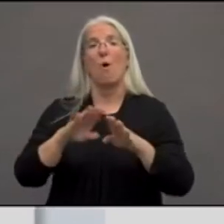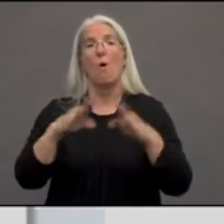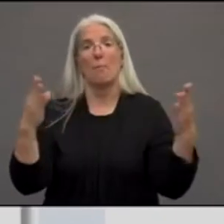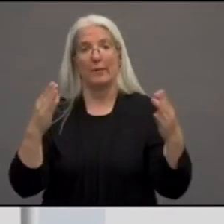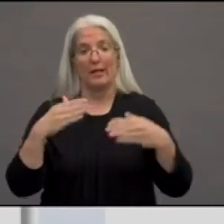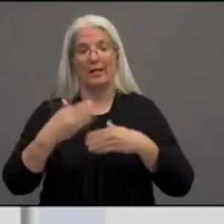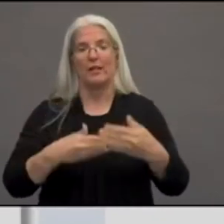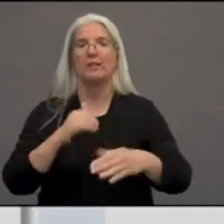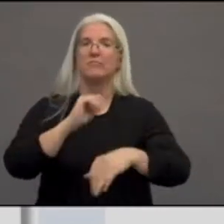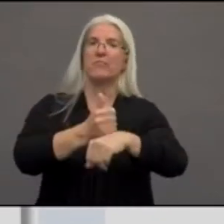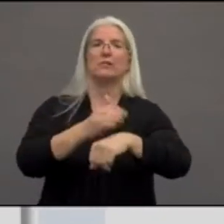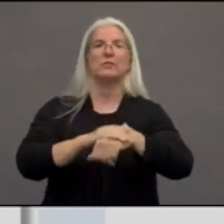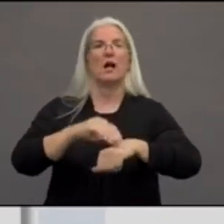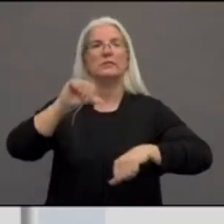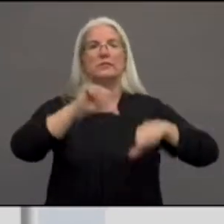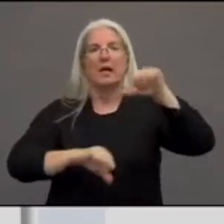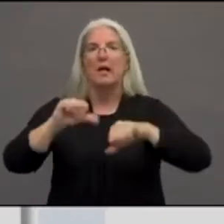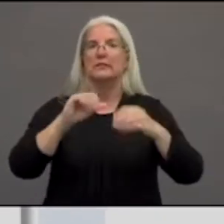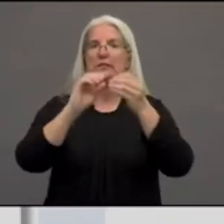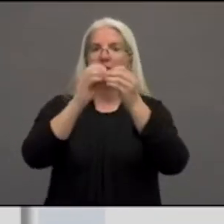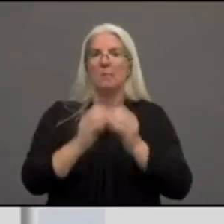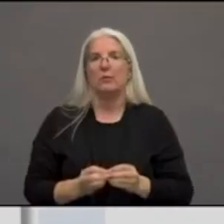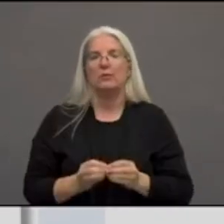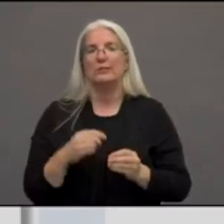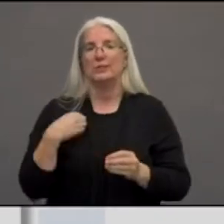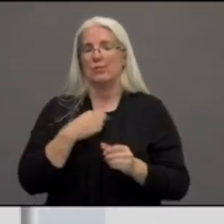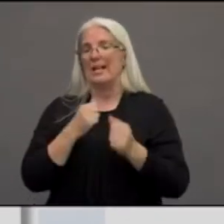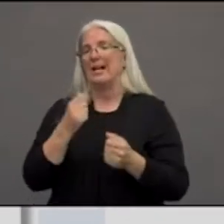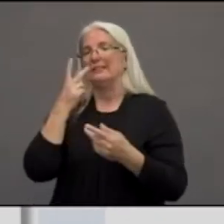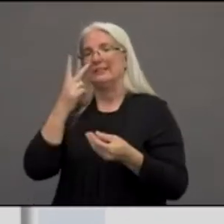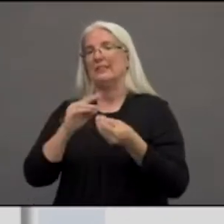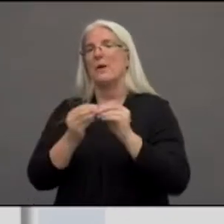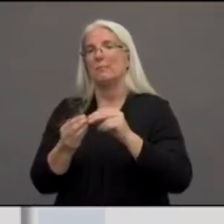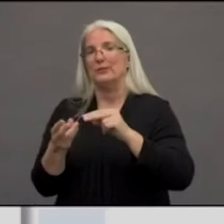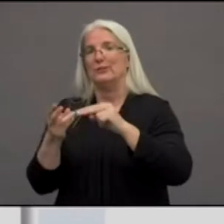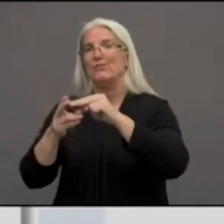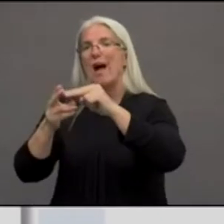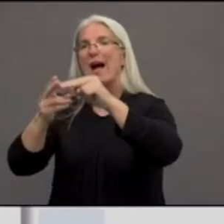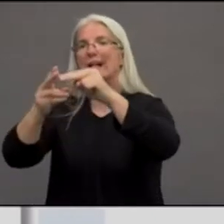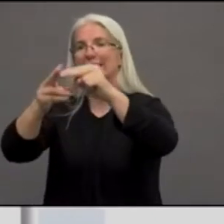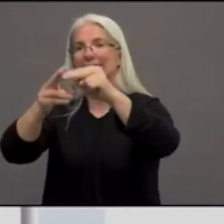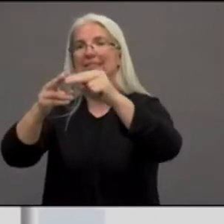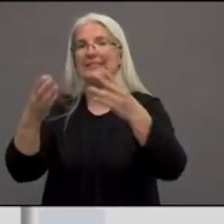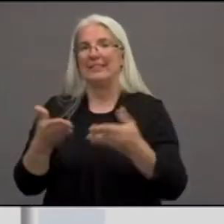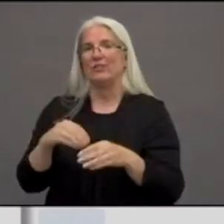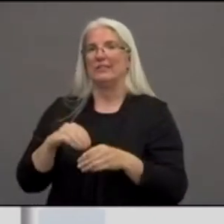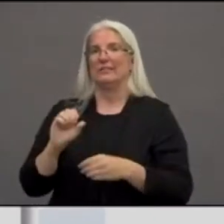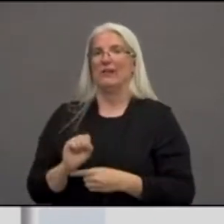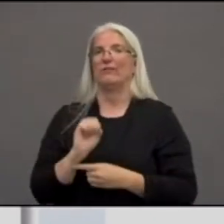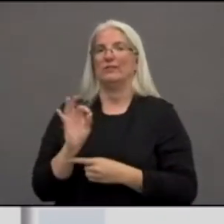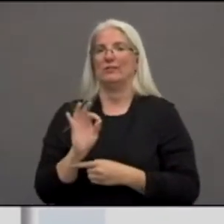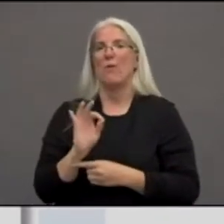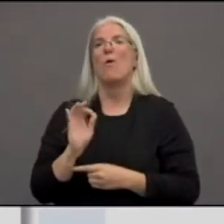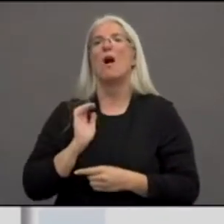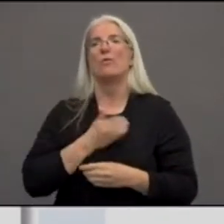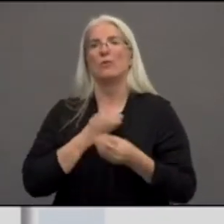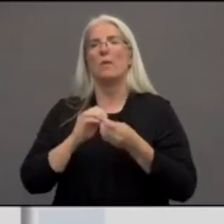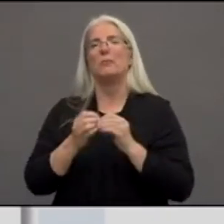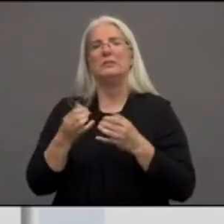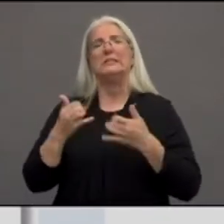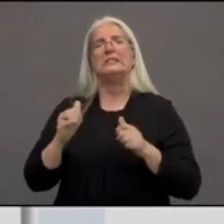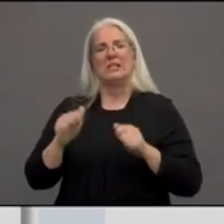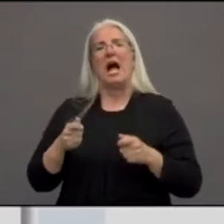are rising throughout California. We're now seeing a rise in cases in San Francisco too. Our numbers are still low, but